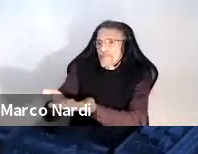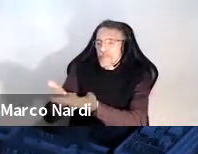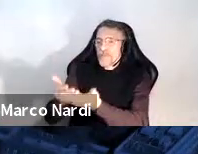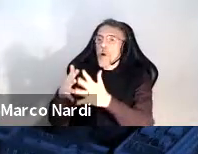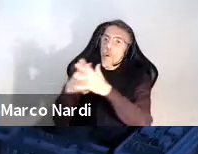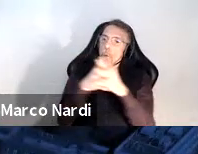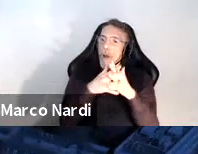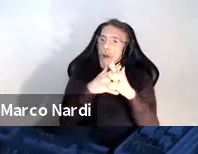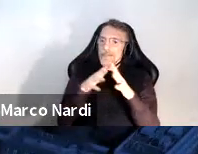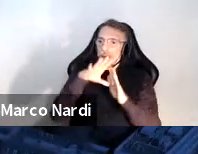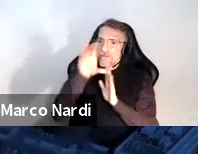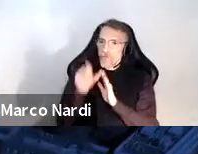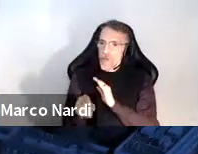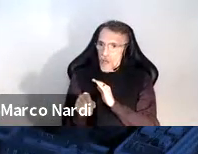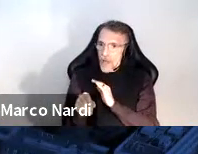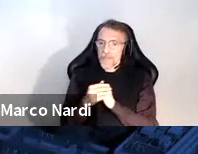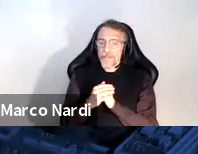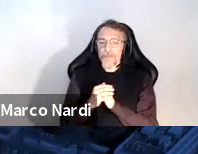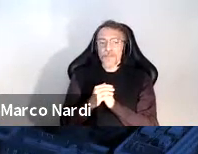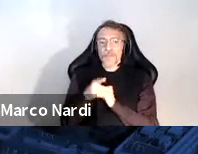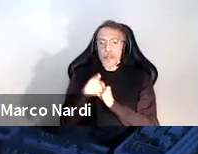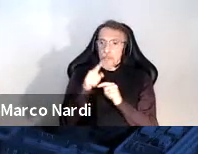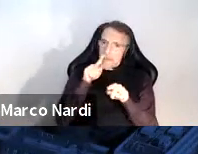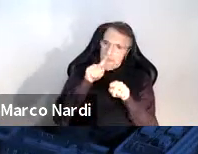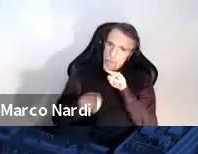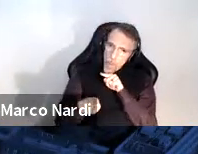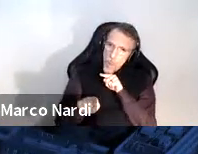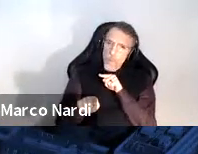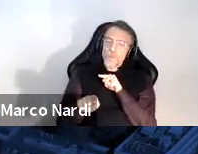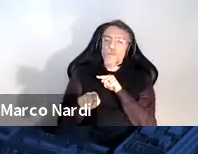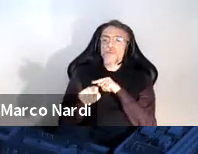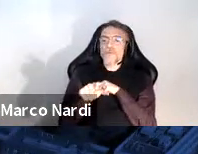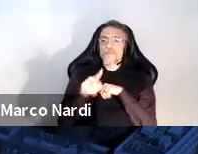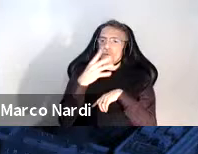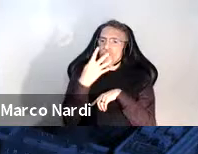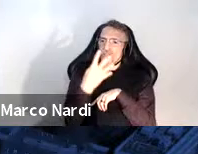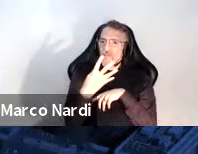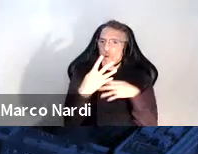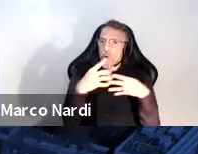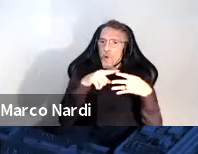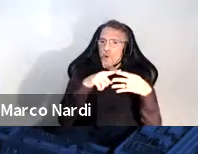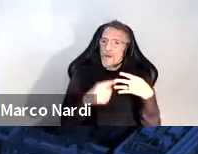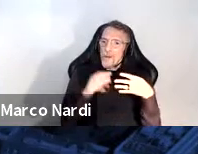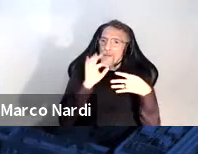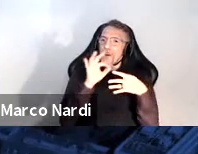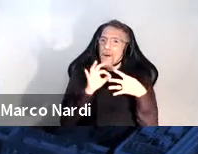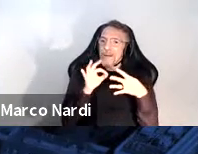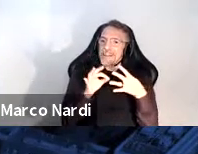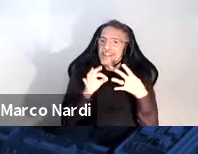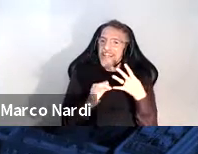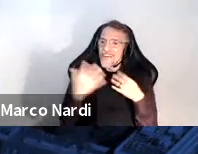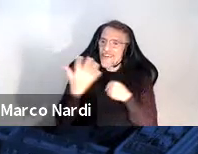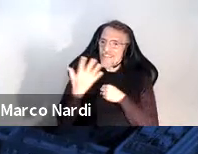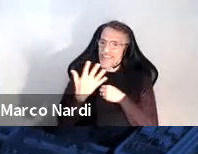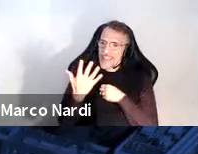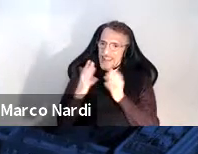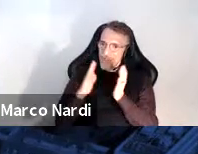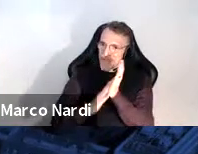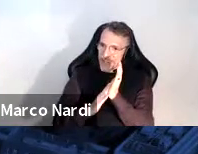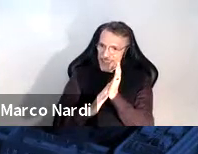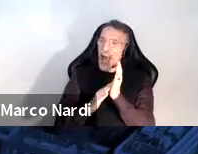in my presentation, I will mostly make 4 points in 15 minutes. If I fail to make four, I will